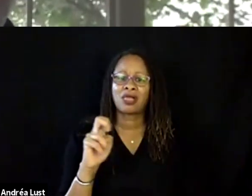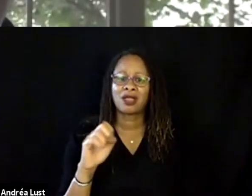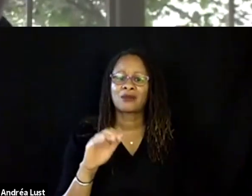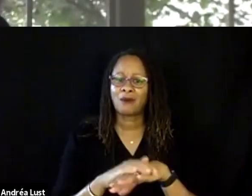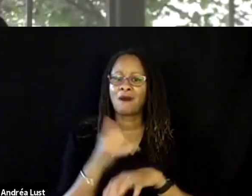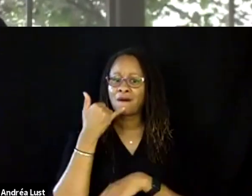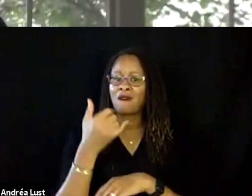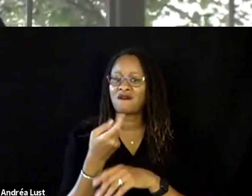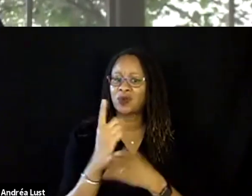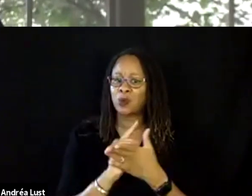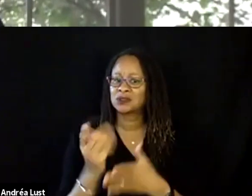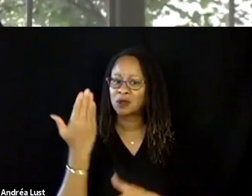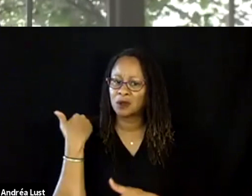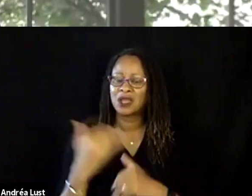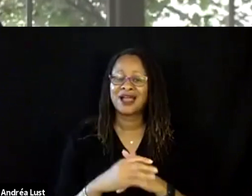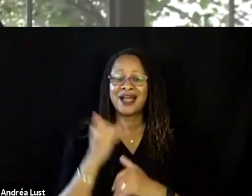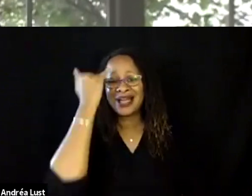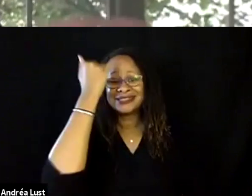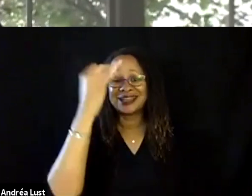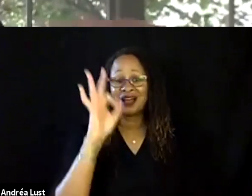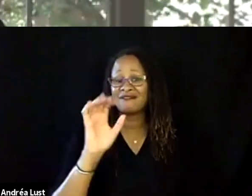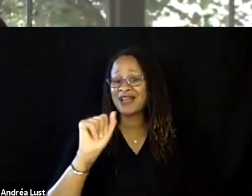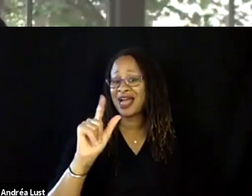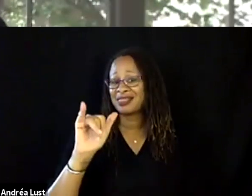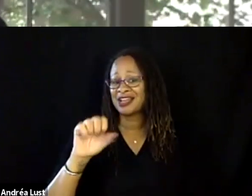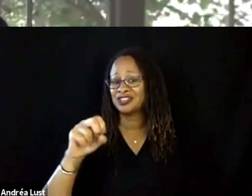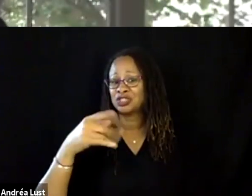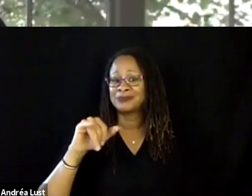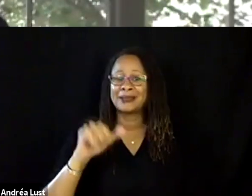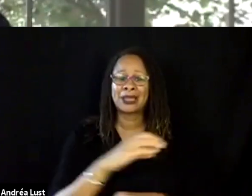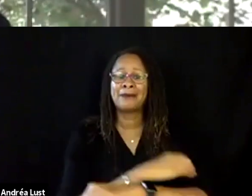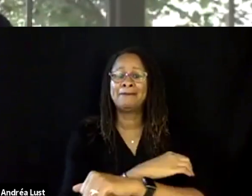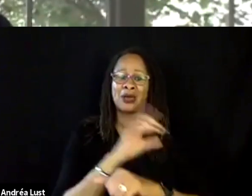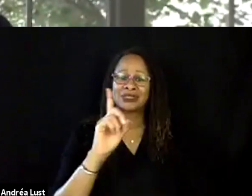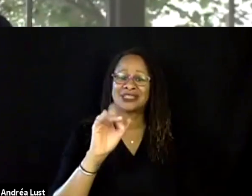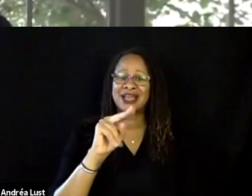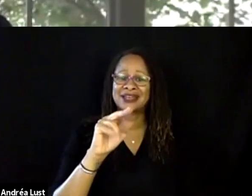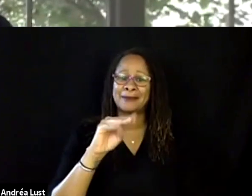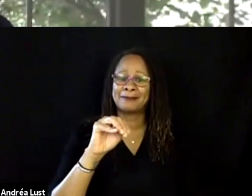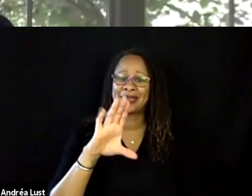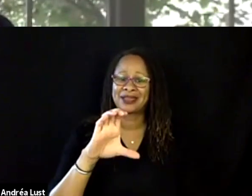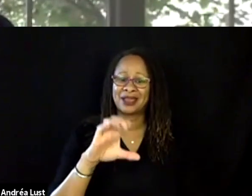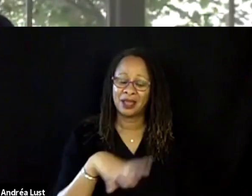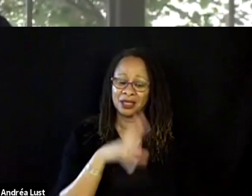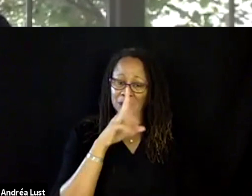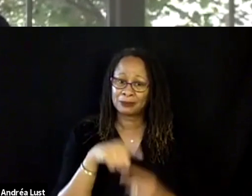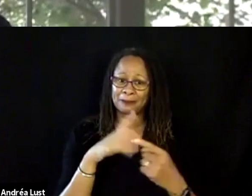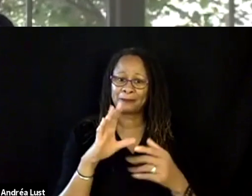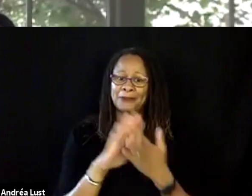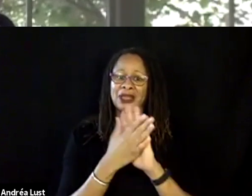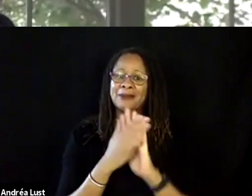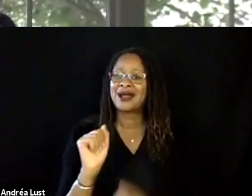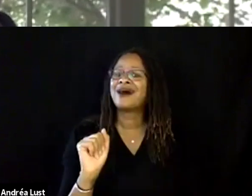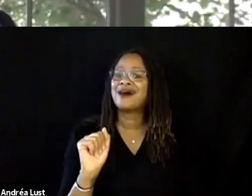of weeks ago, we shared this. The idea of allyship can be this power dynamic that I mentioned. And she talks about being an accomplice instead of being an